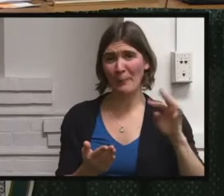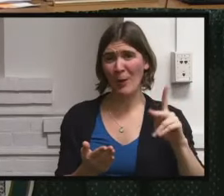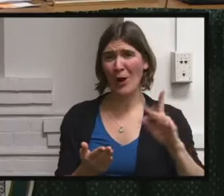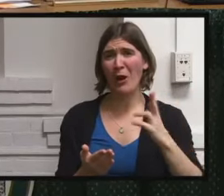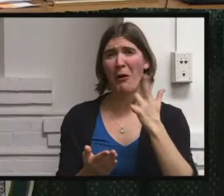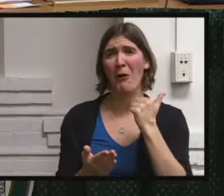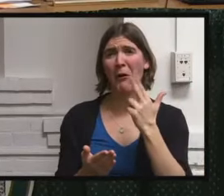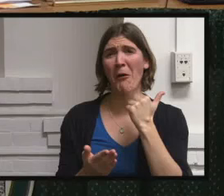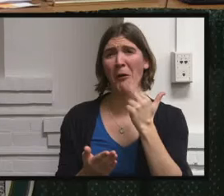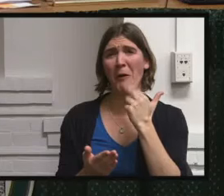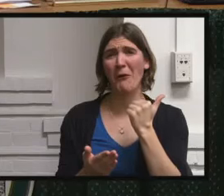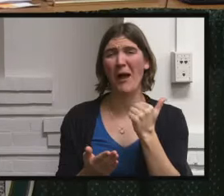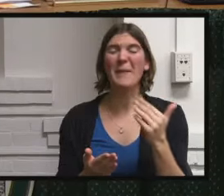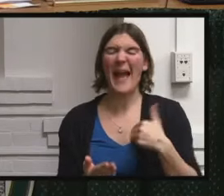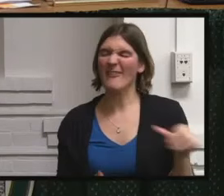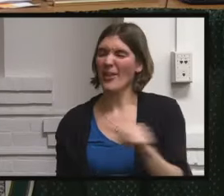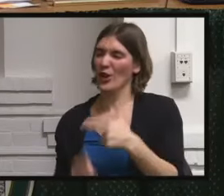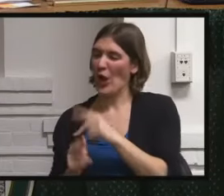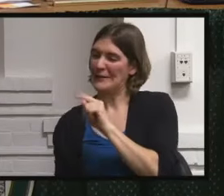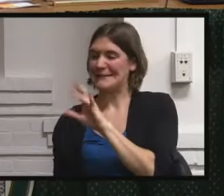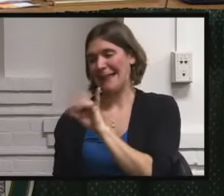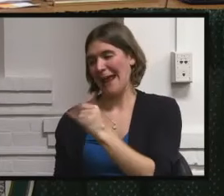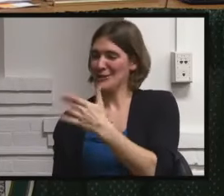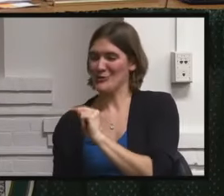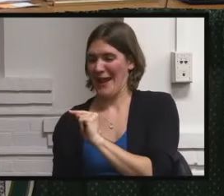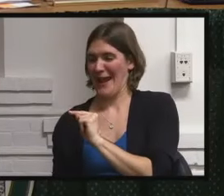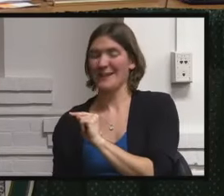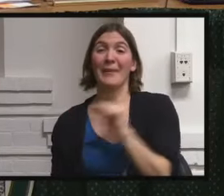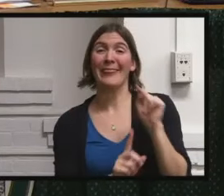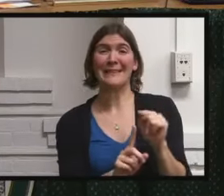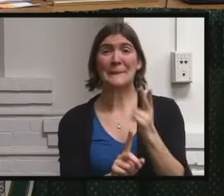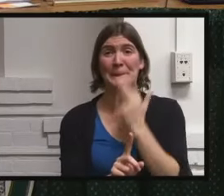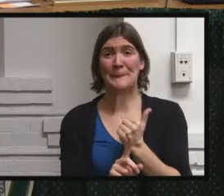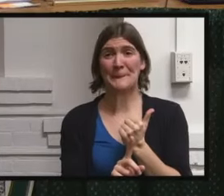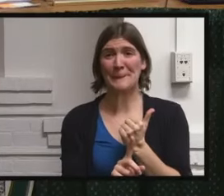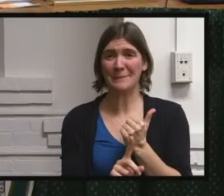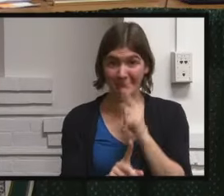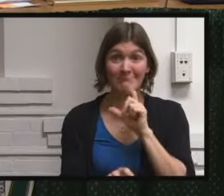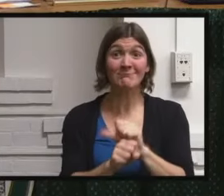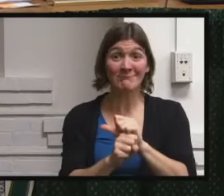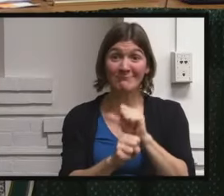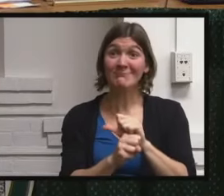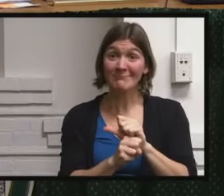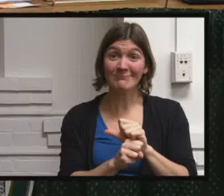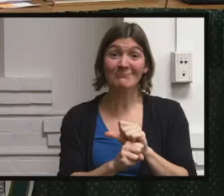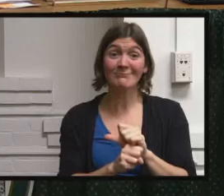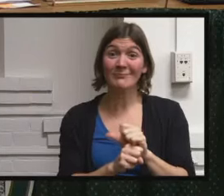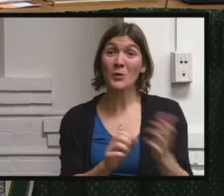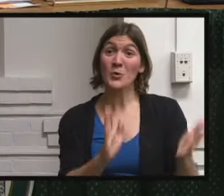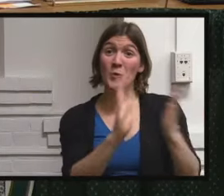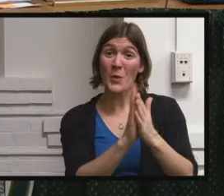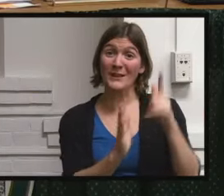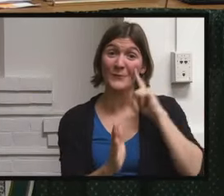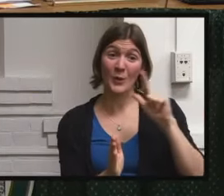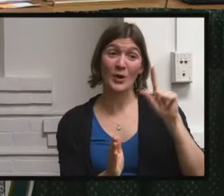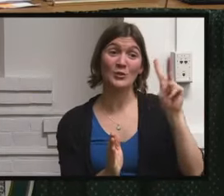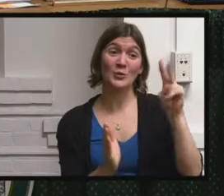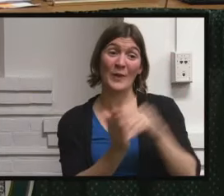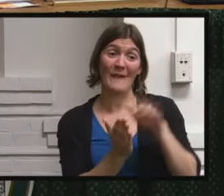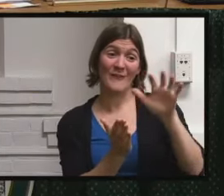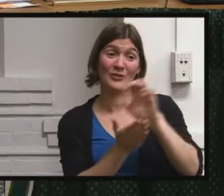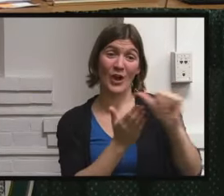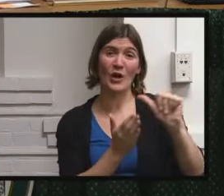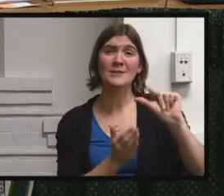the tiny grant program for planning services. This is indeed a request for a